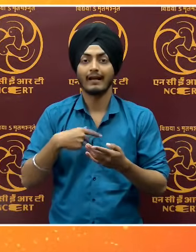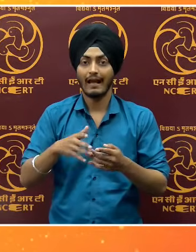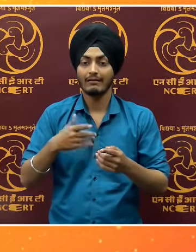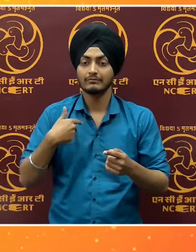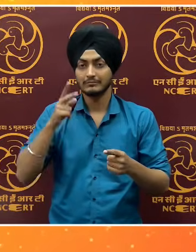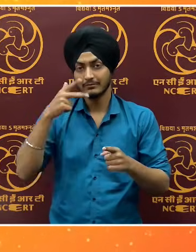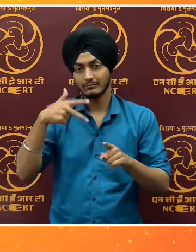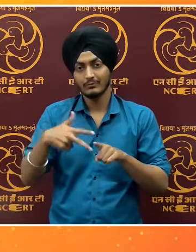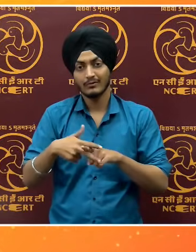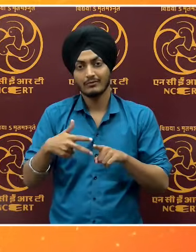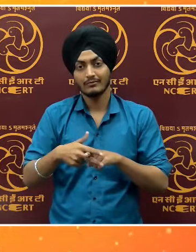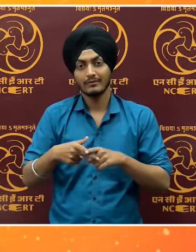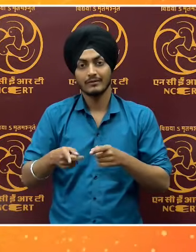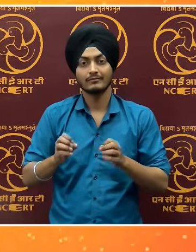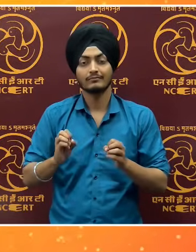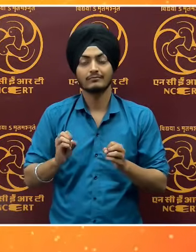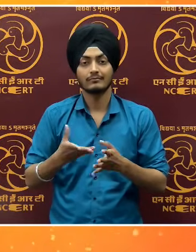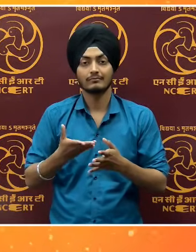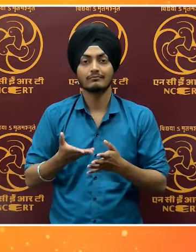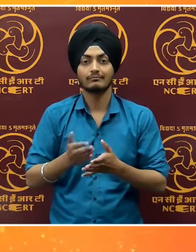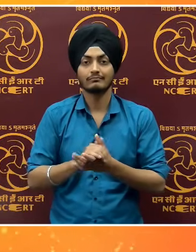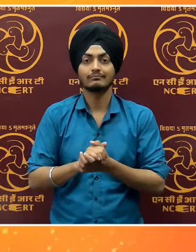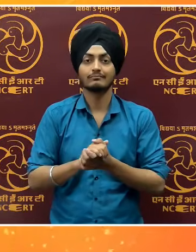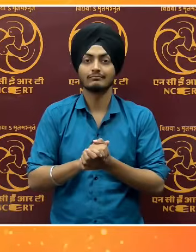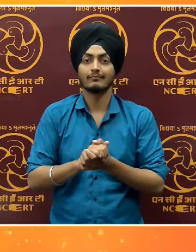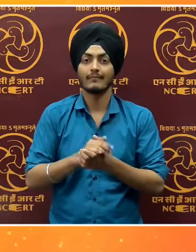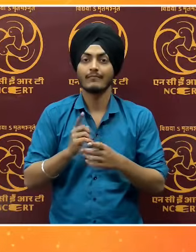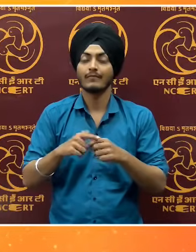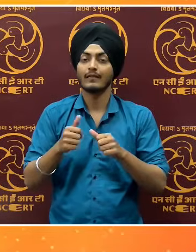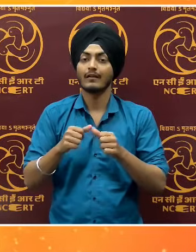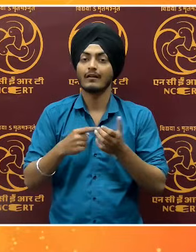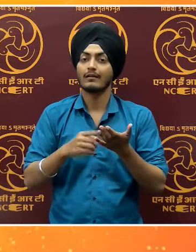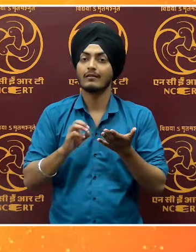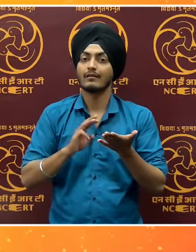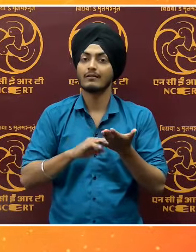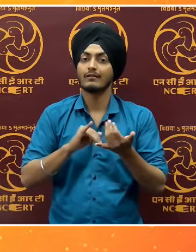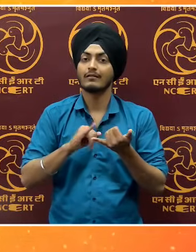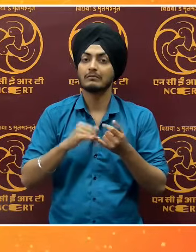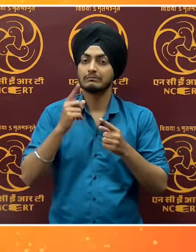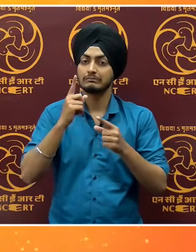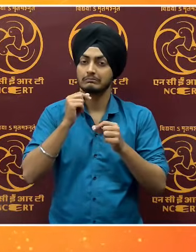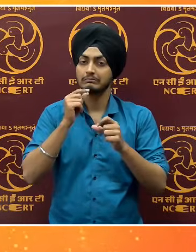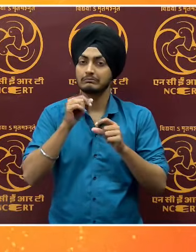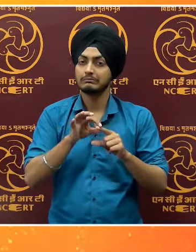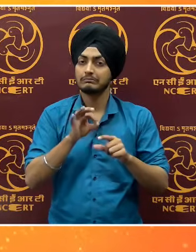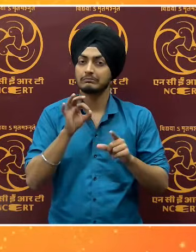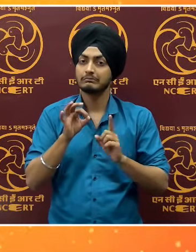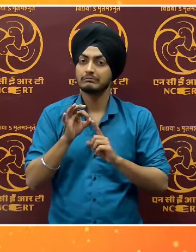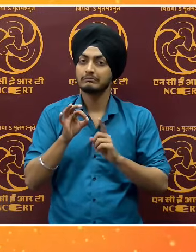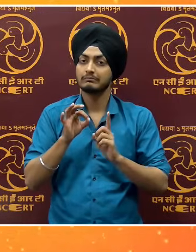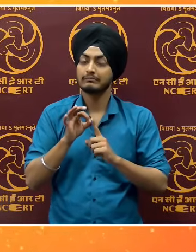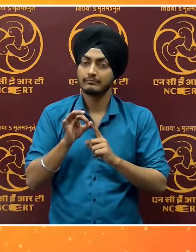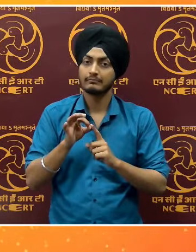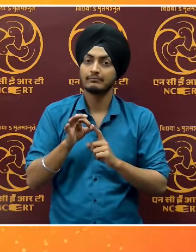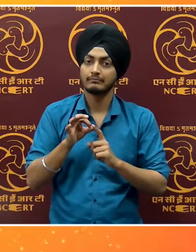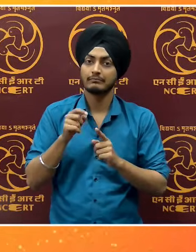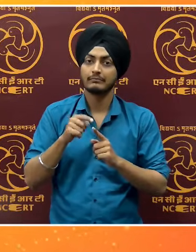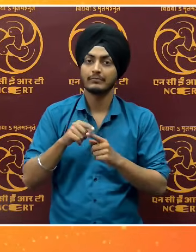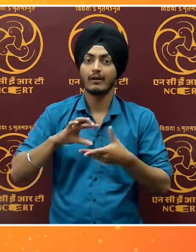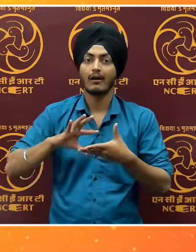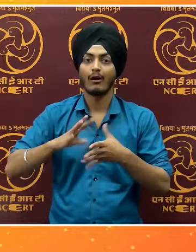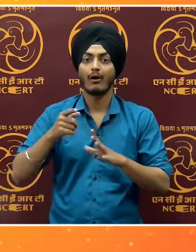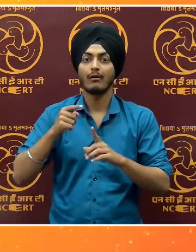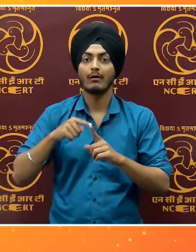But when the temperature increases, the atoms and ions present inside the conductor will get